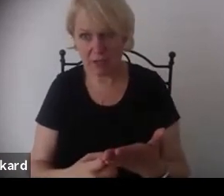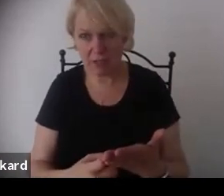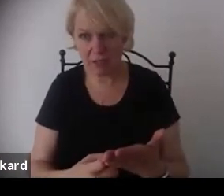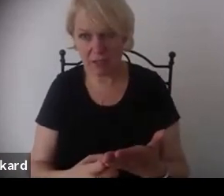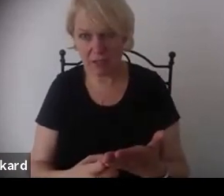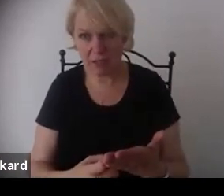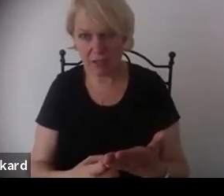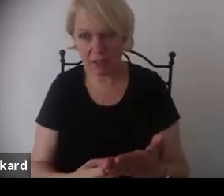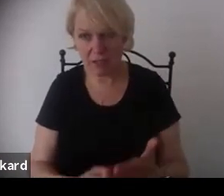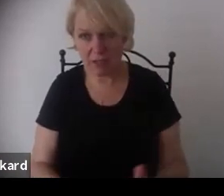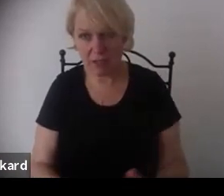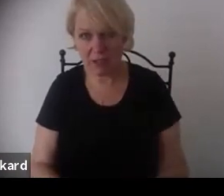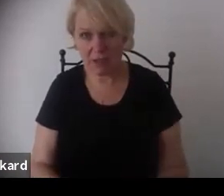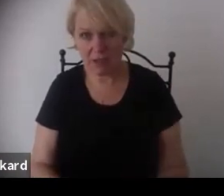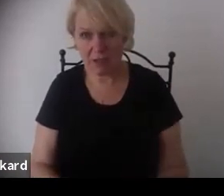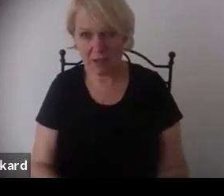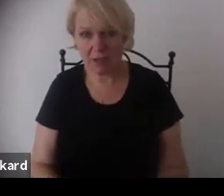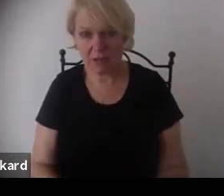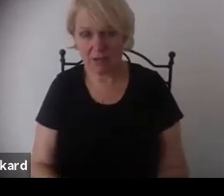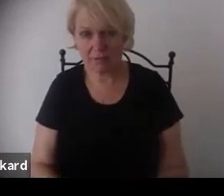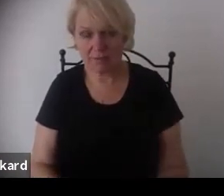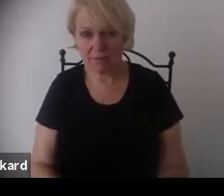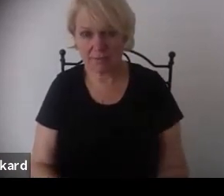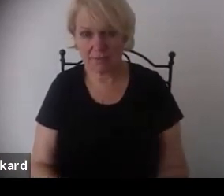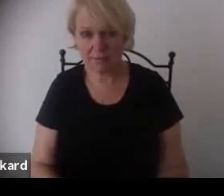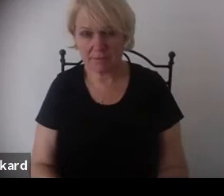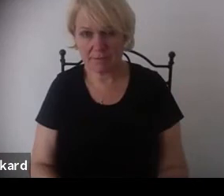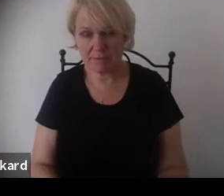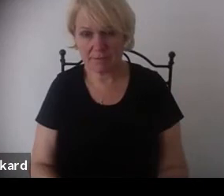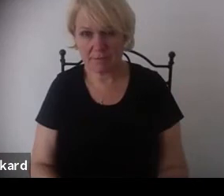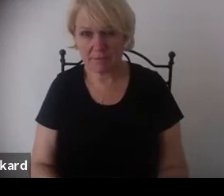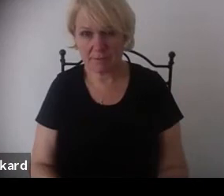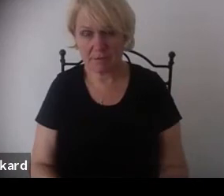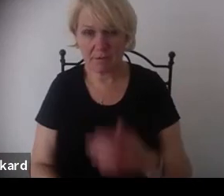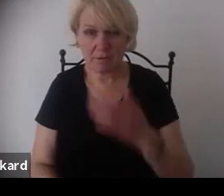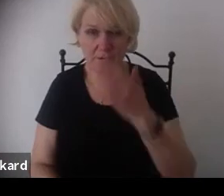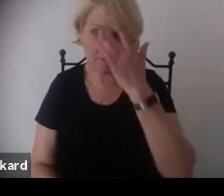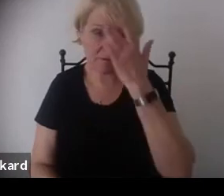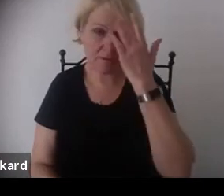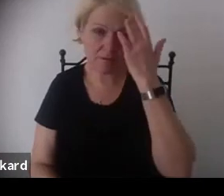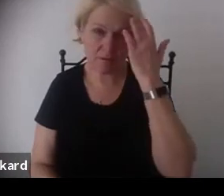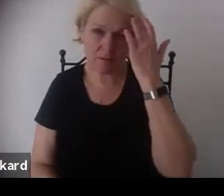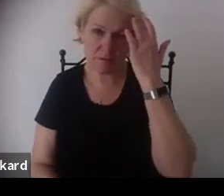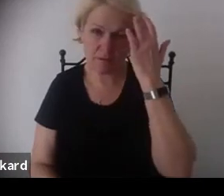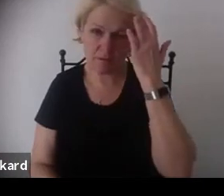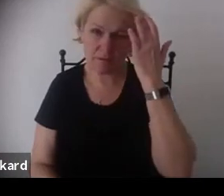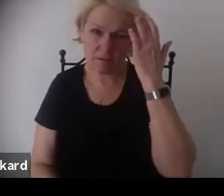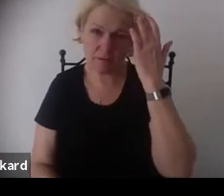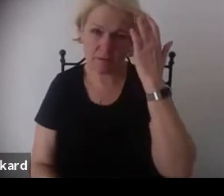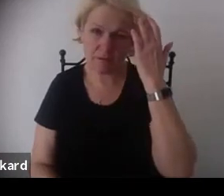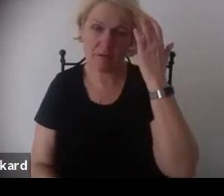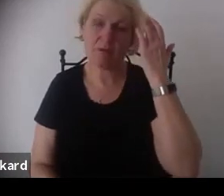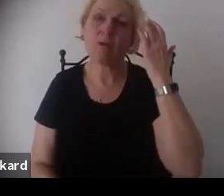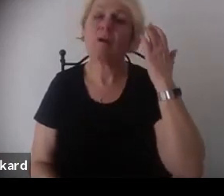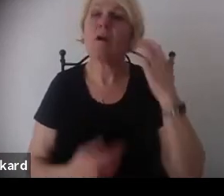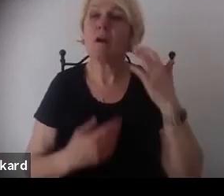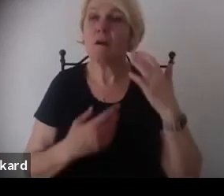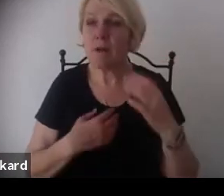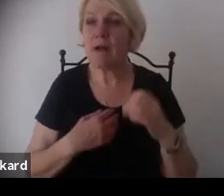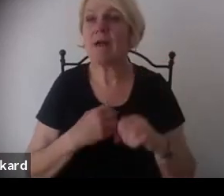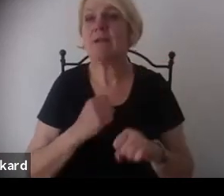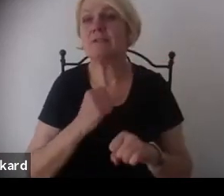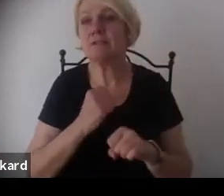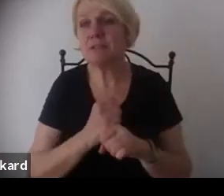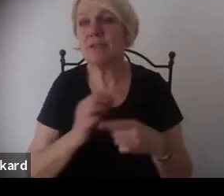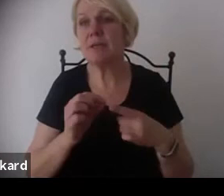hearing that actually they should be referring. It might be a while, a month or so before you get back to them, but that process is happening.